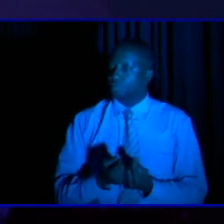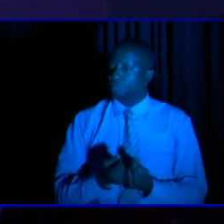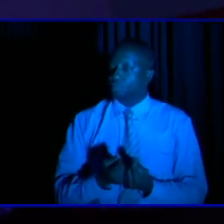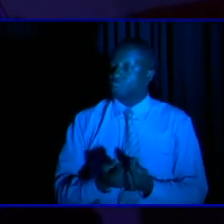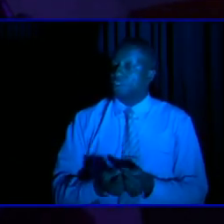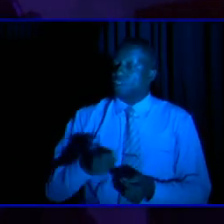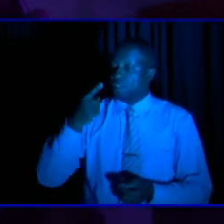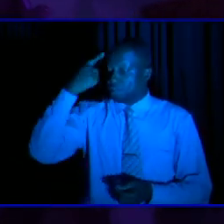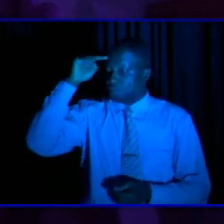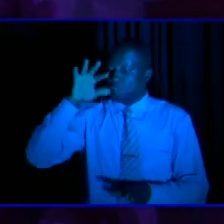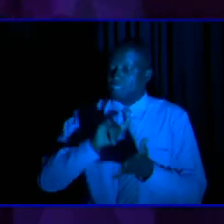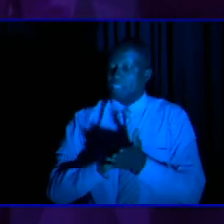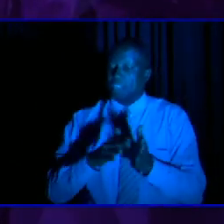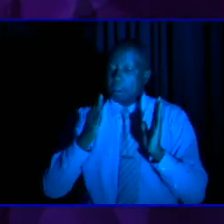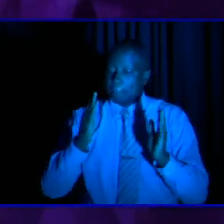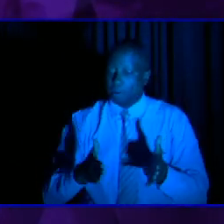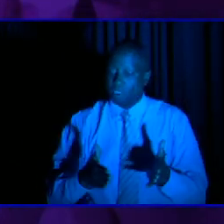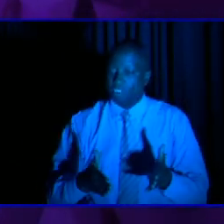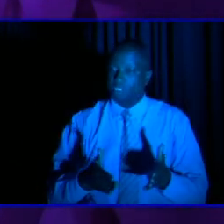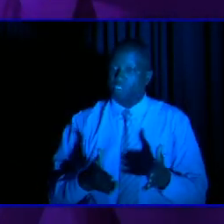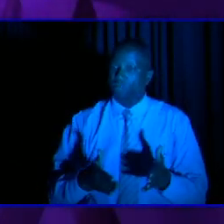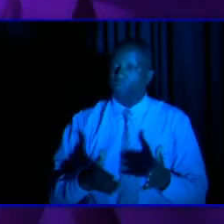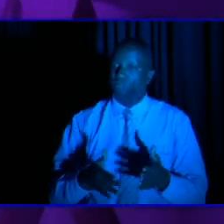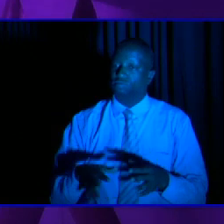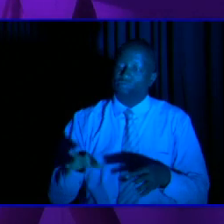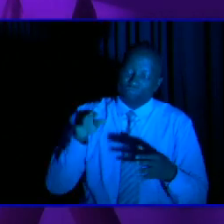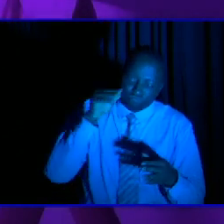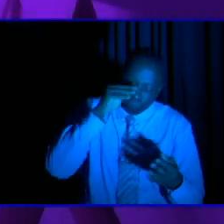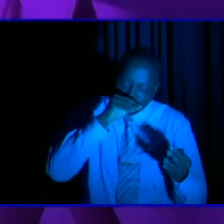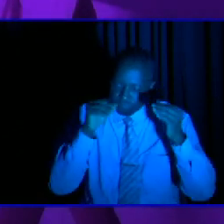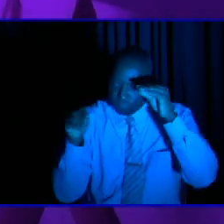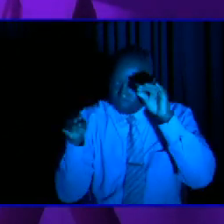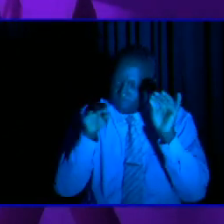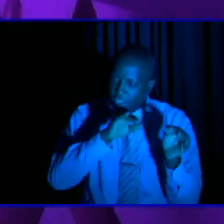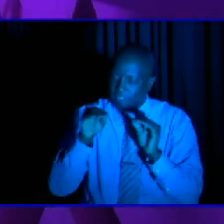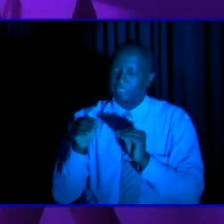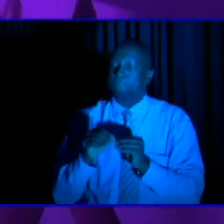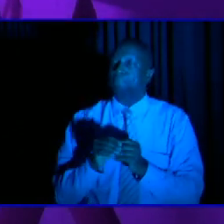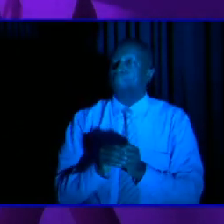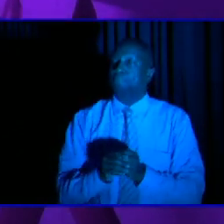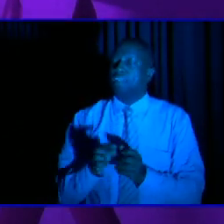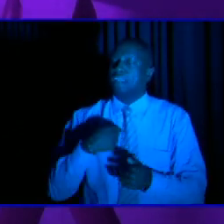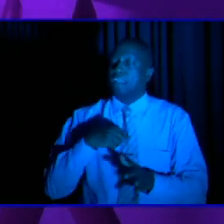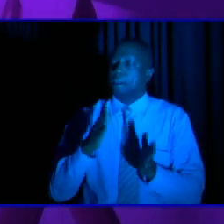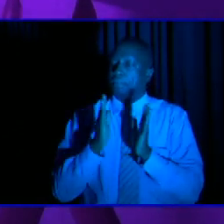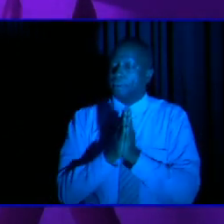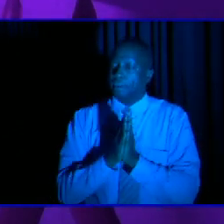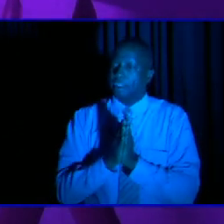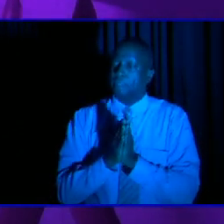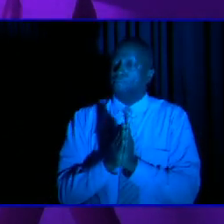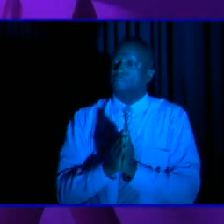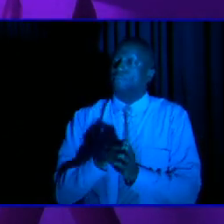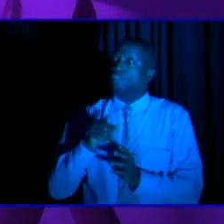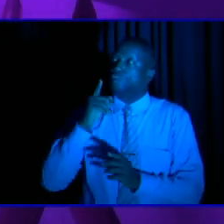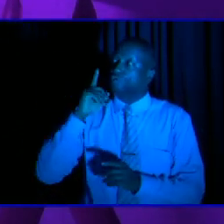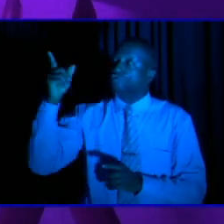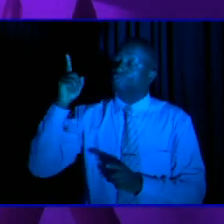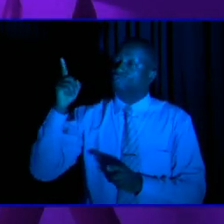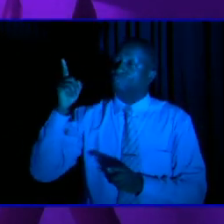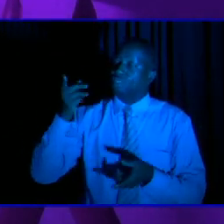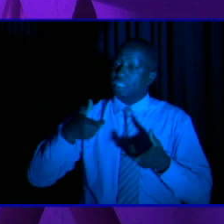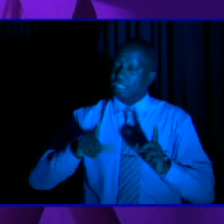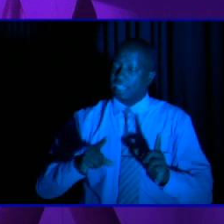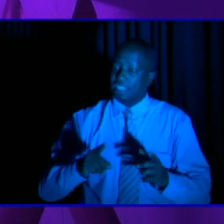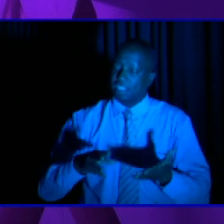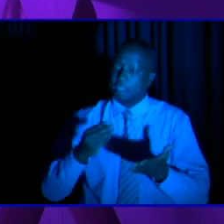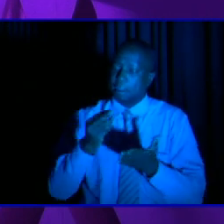wavering, I pray that through this prayer tonight, you may allow the message that has come